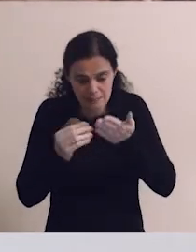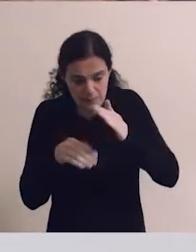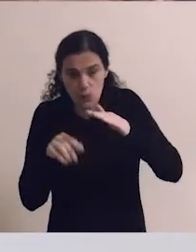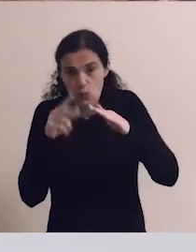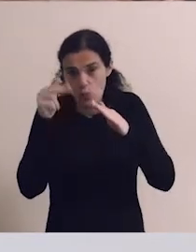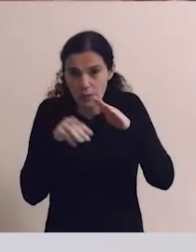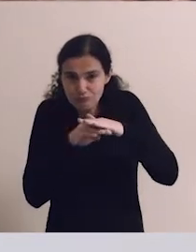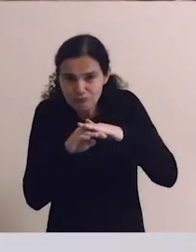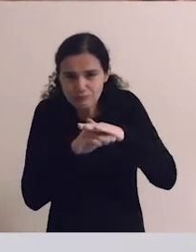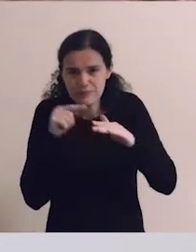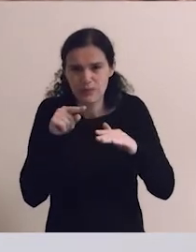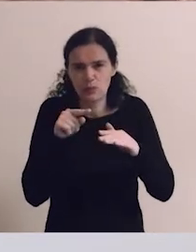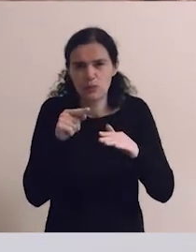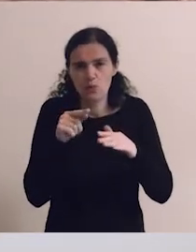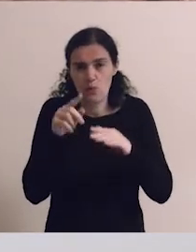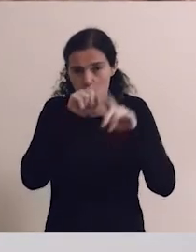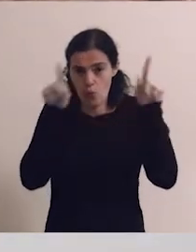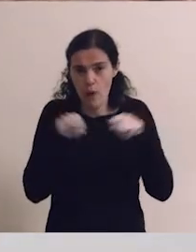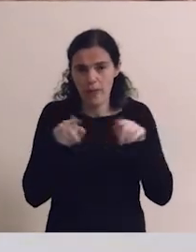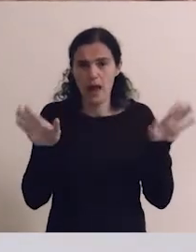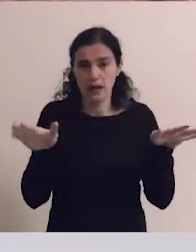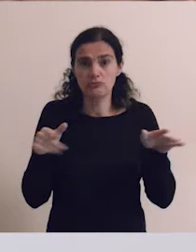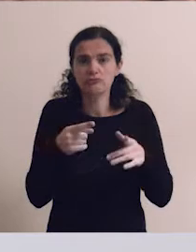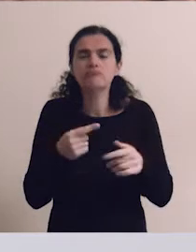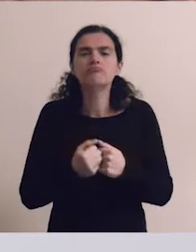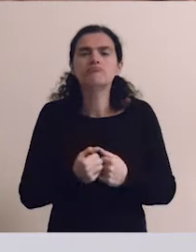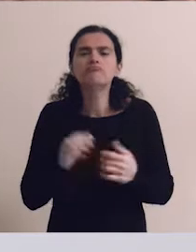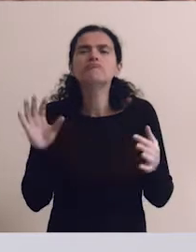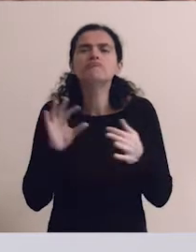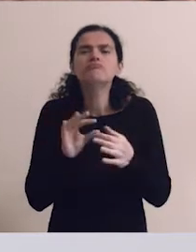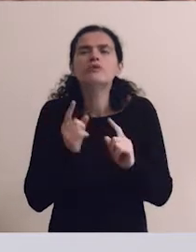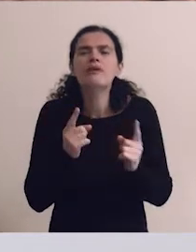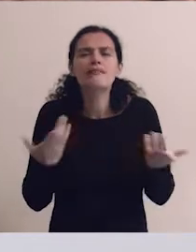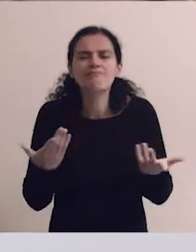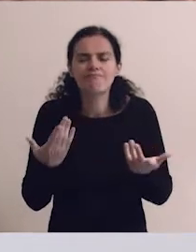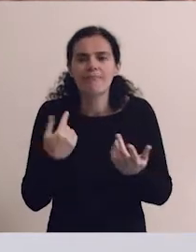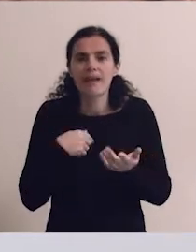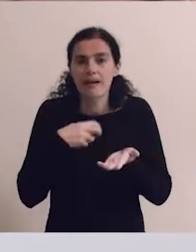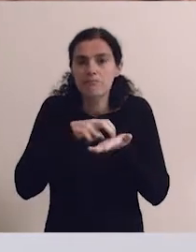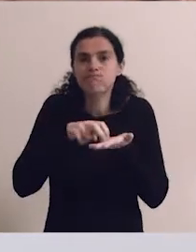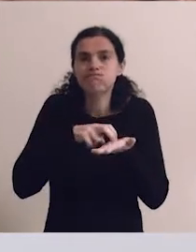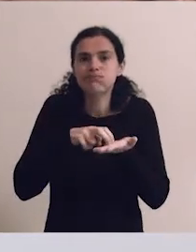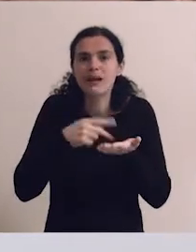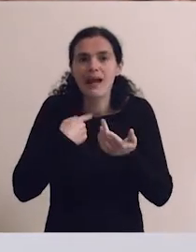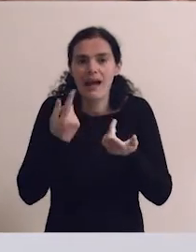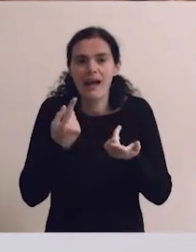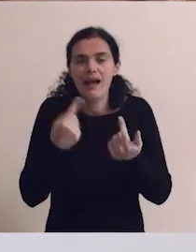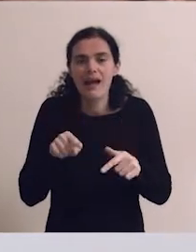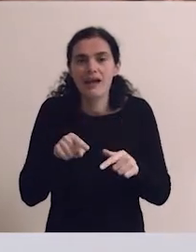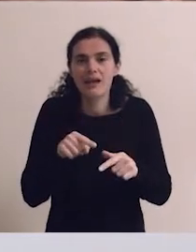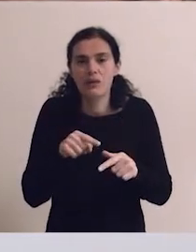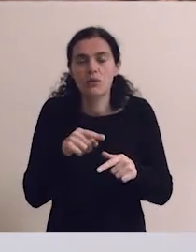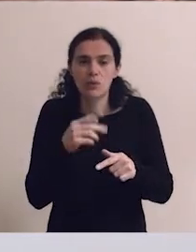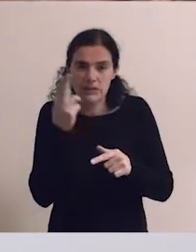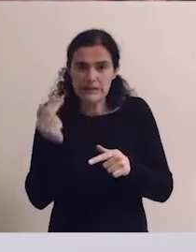underlayer of Angelus Novus was actually a print by